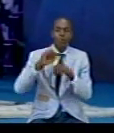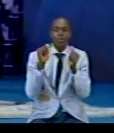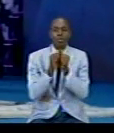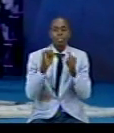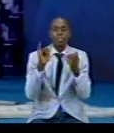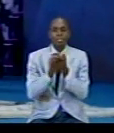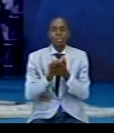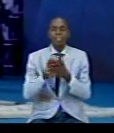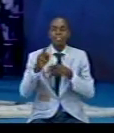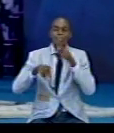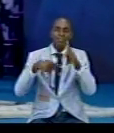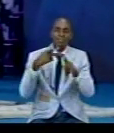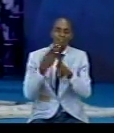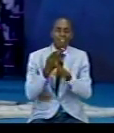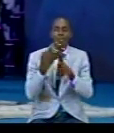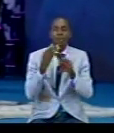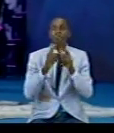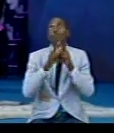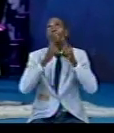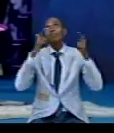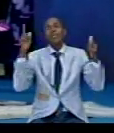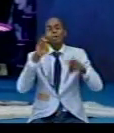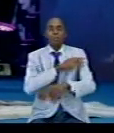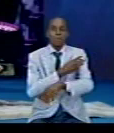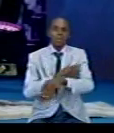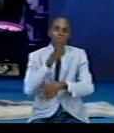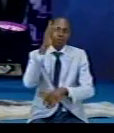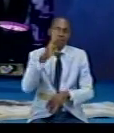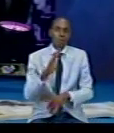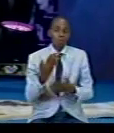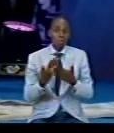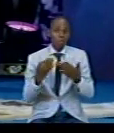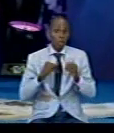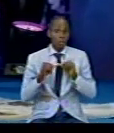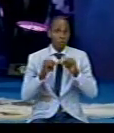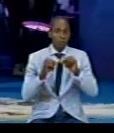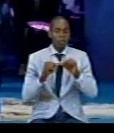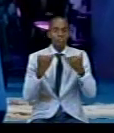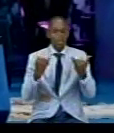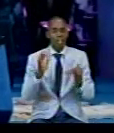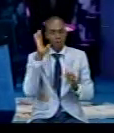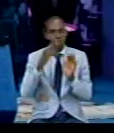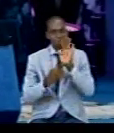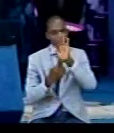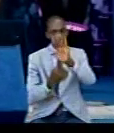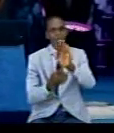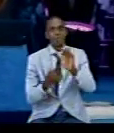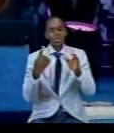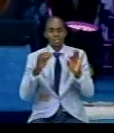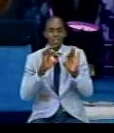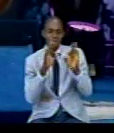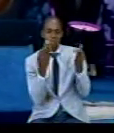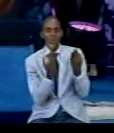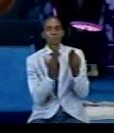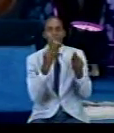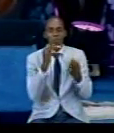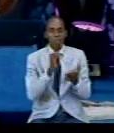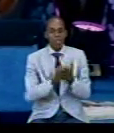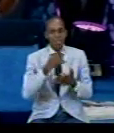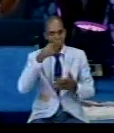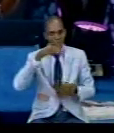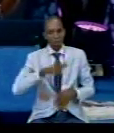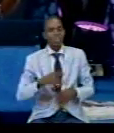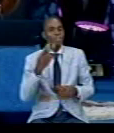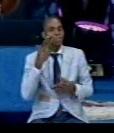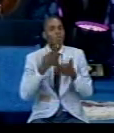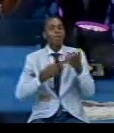God. Before I go on, let me show you that boy. Let me show you the family and see what happened to them